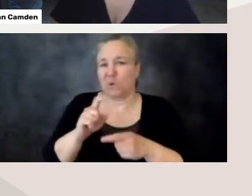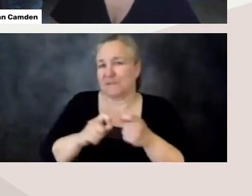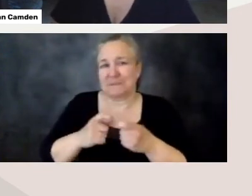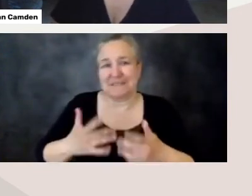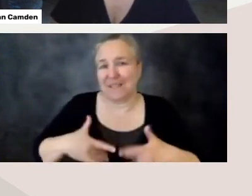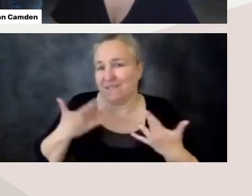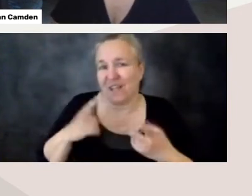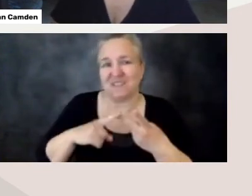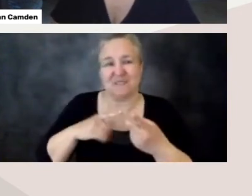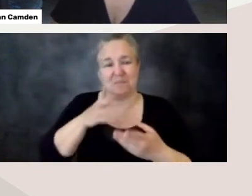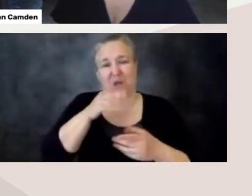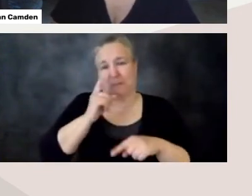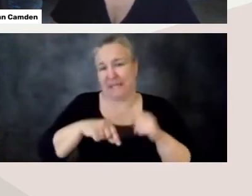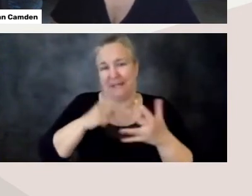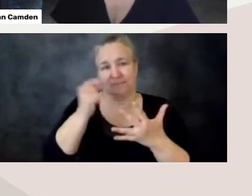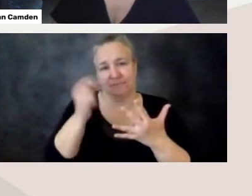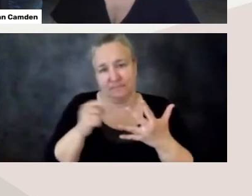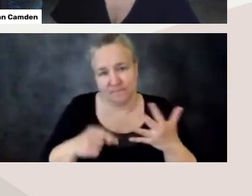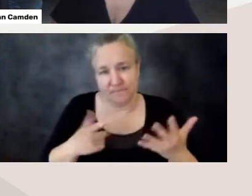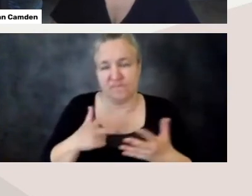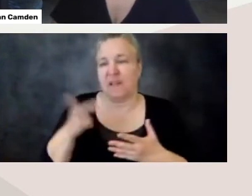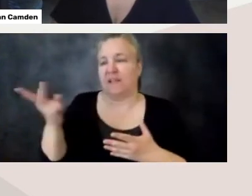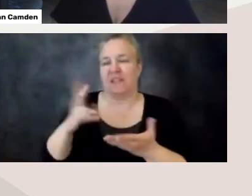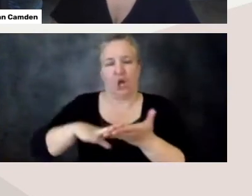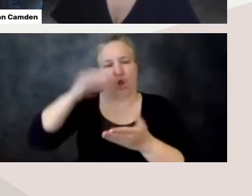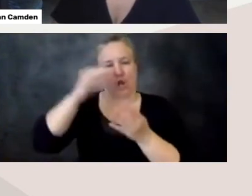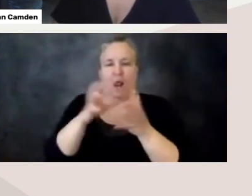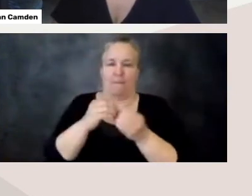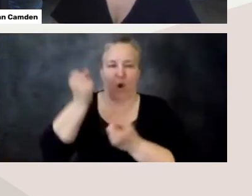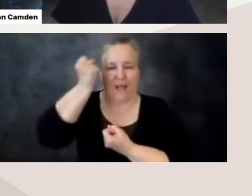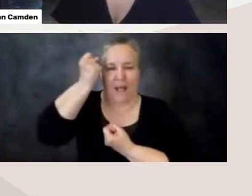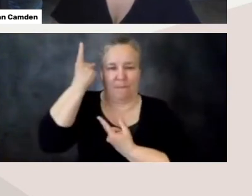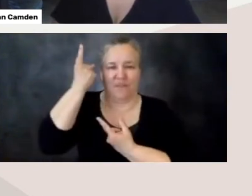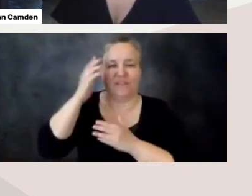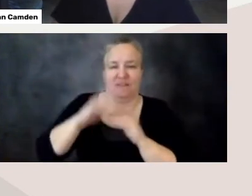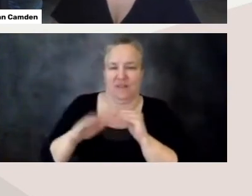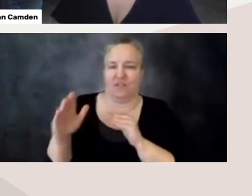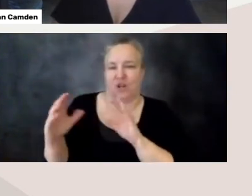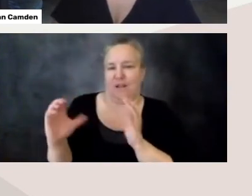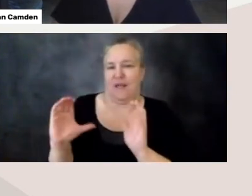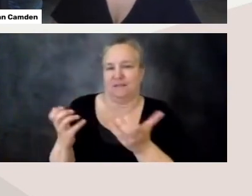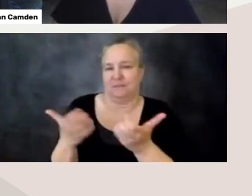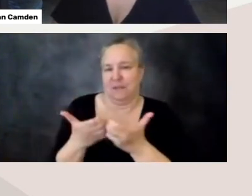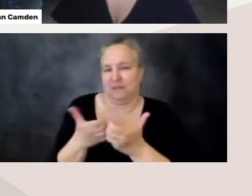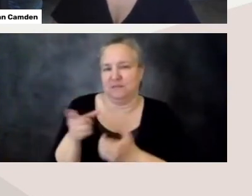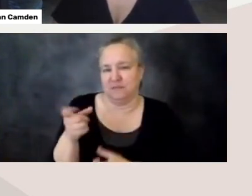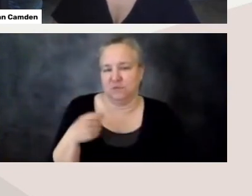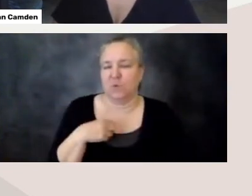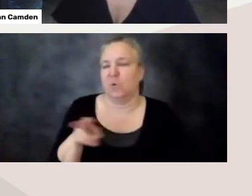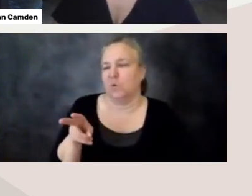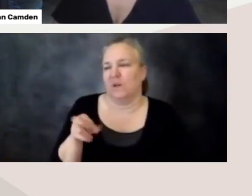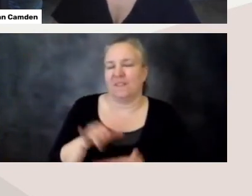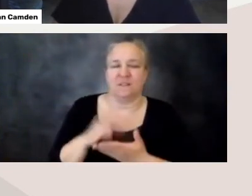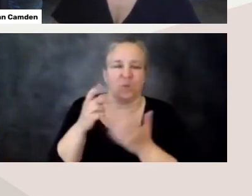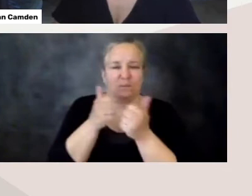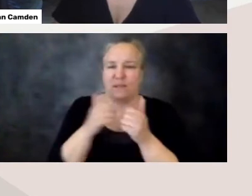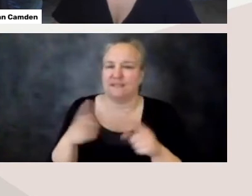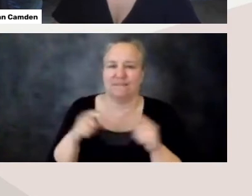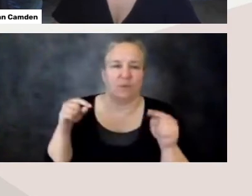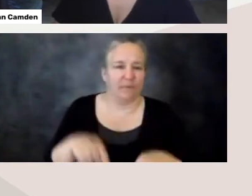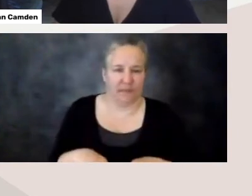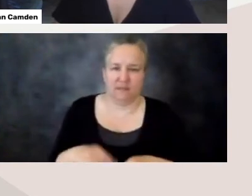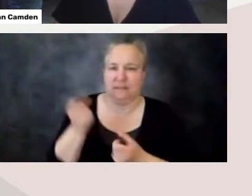things. And they've learned a lot more empathy than a lot of their classmates. So I take that as the one blessing out of all